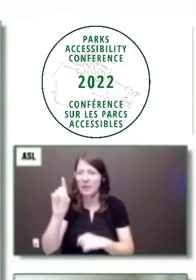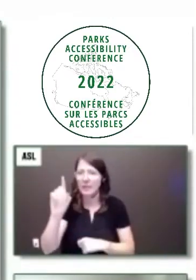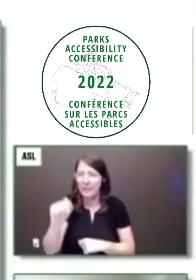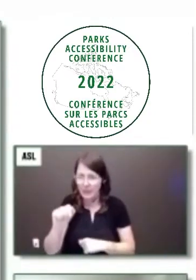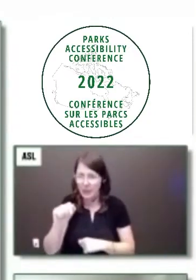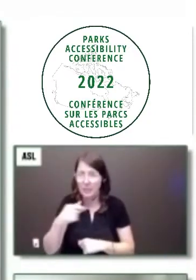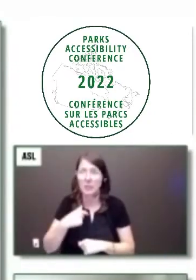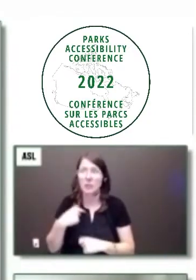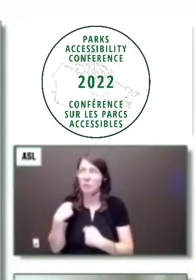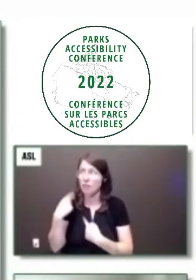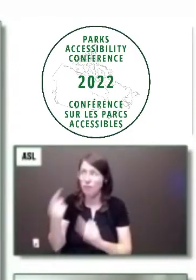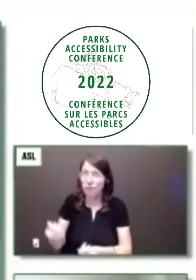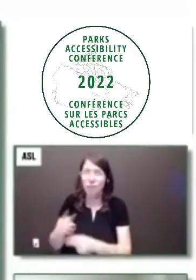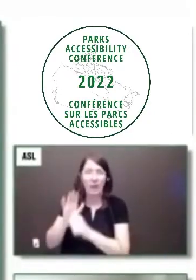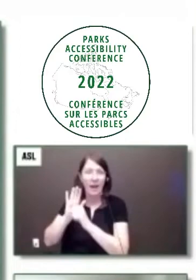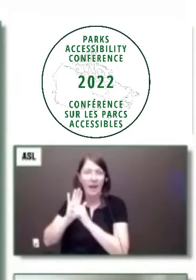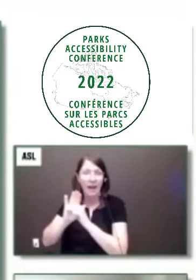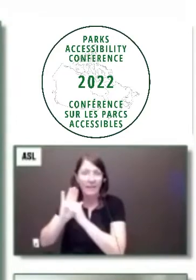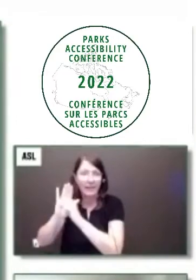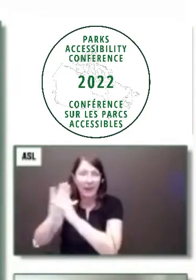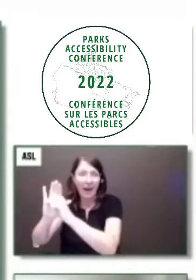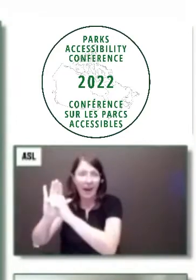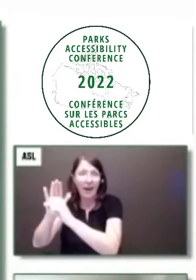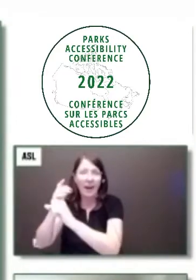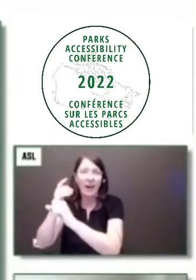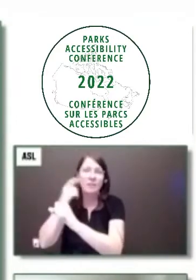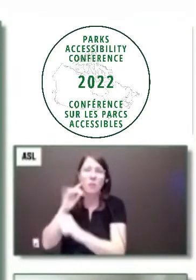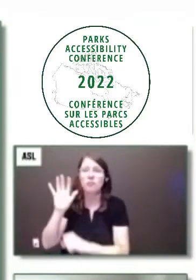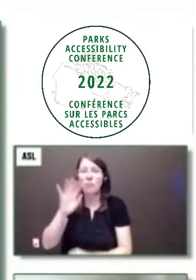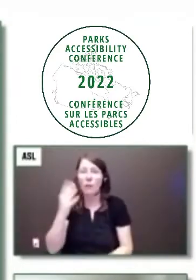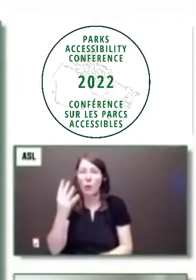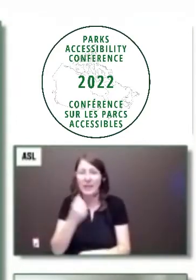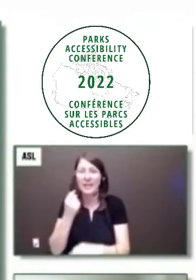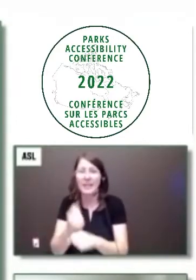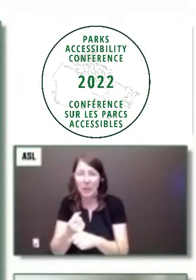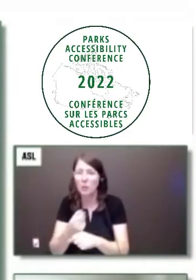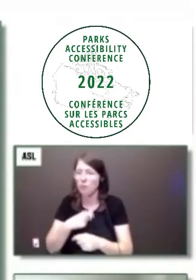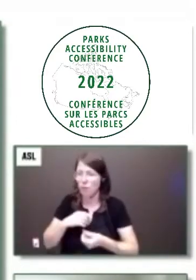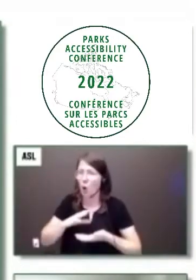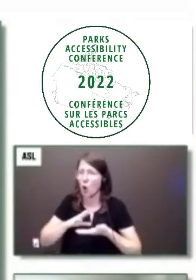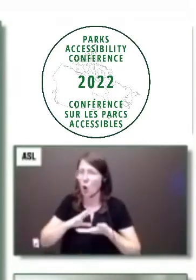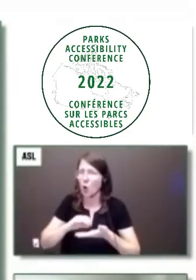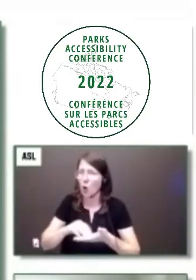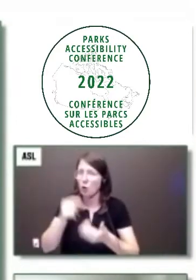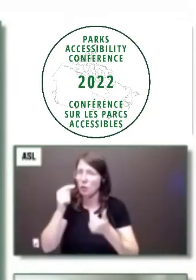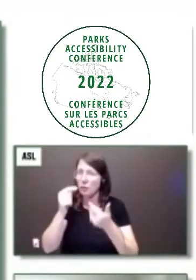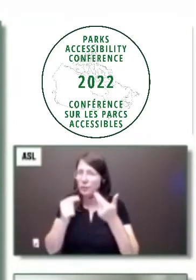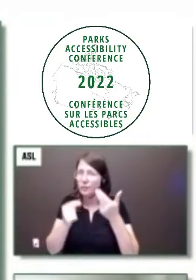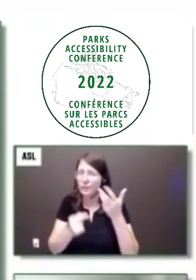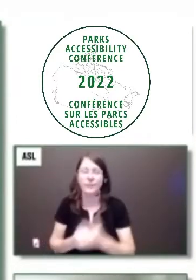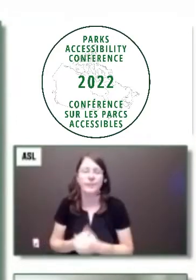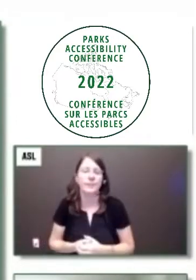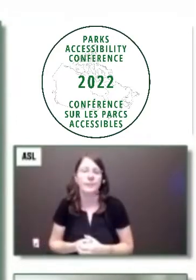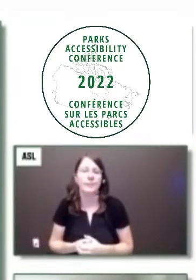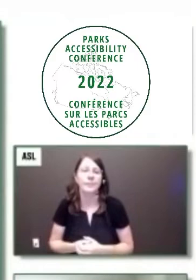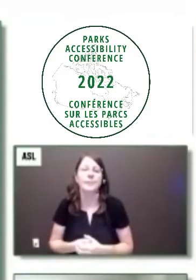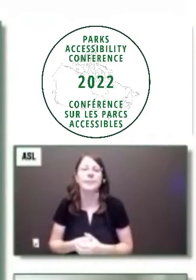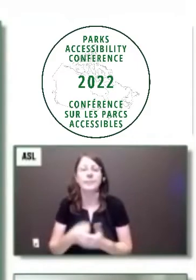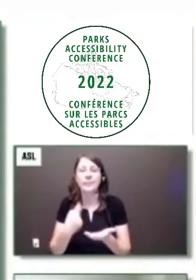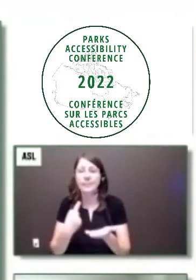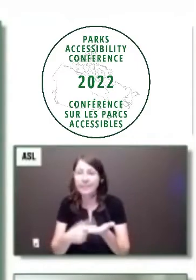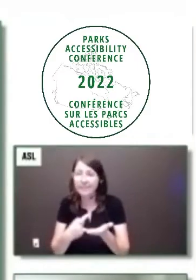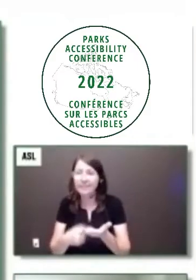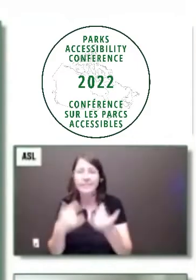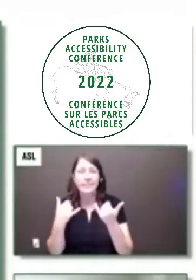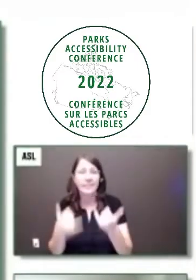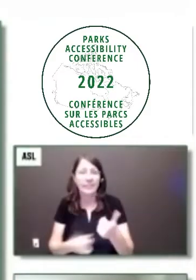things on the way. Next slide. So here's what I will be speaking about today. We'll talk about the major barriers in washrooms, what is